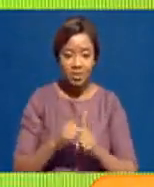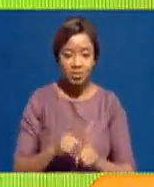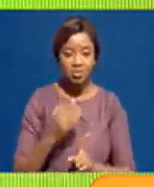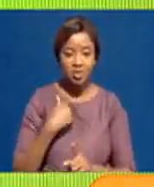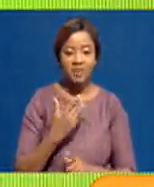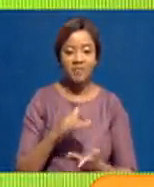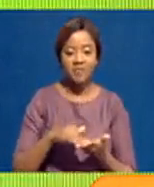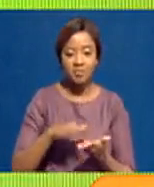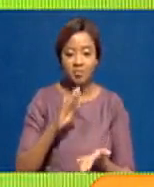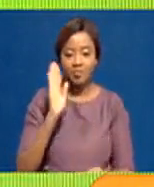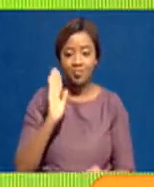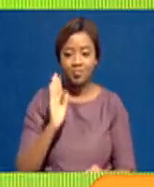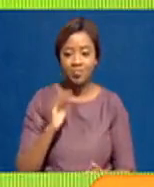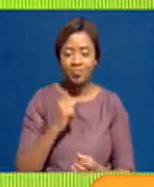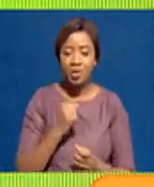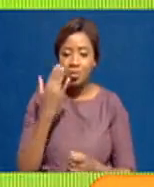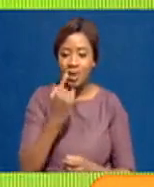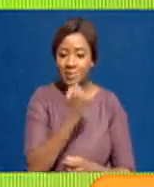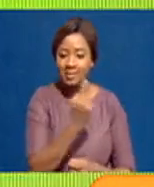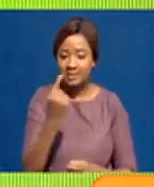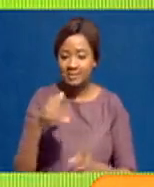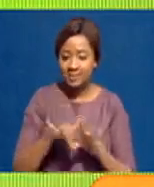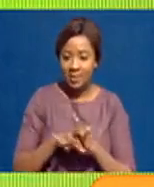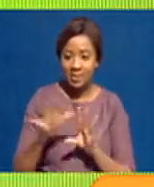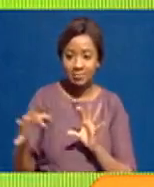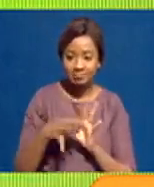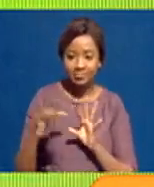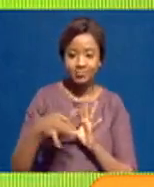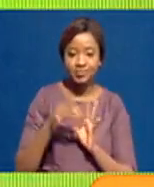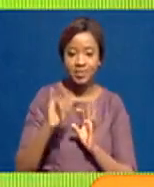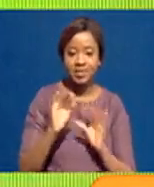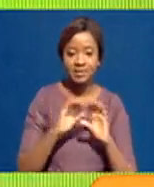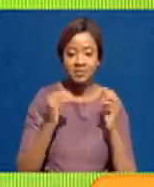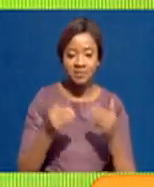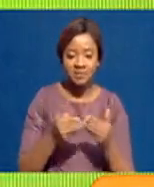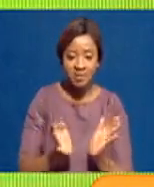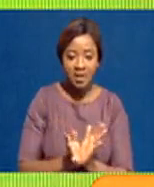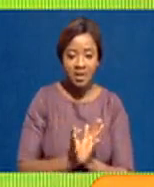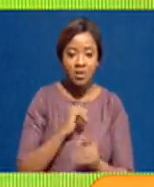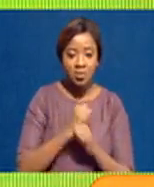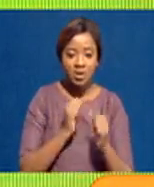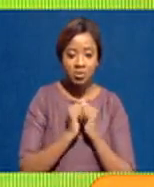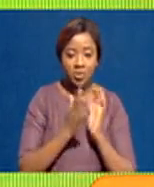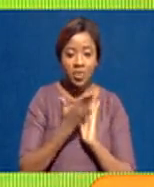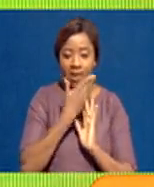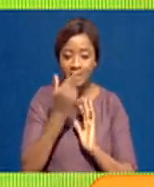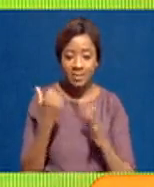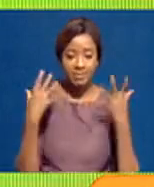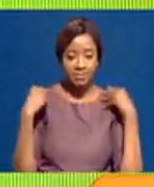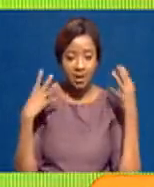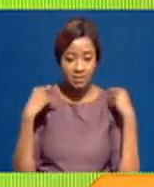more, with each member of this newly enlarged family contributing with their best practices,